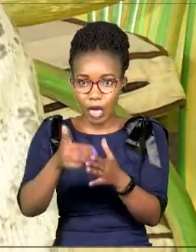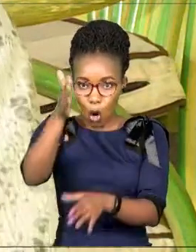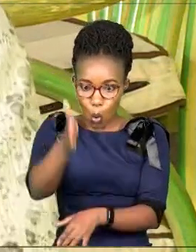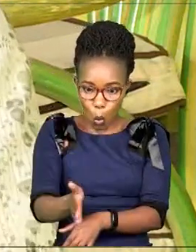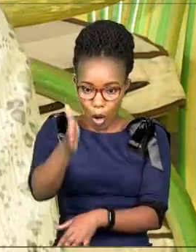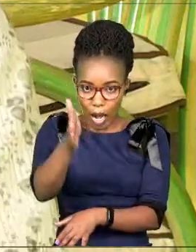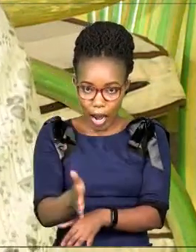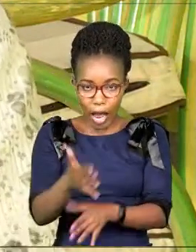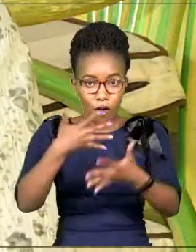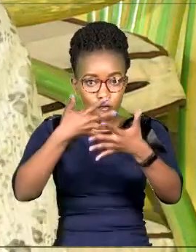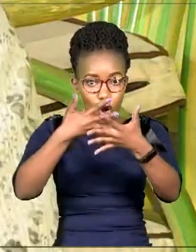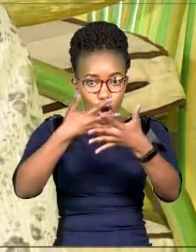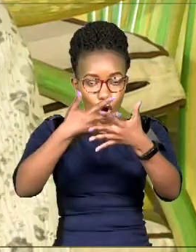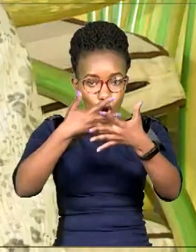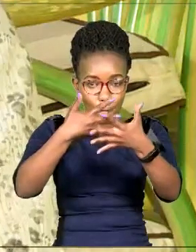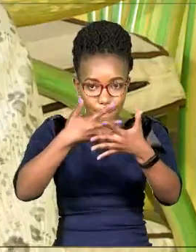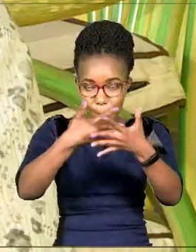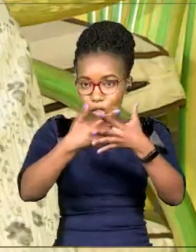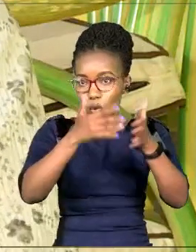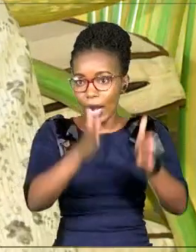prisoner, especially a convicted